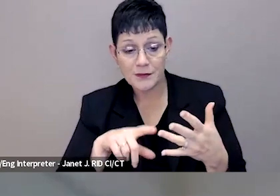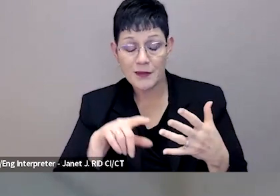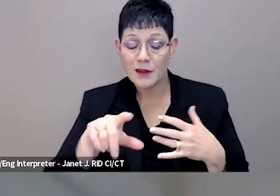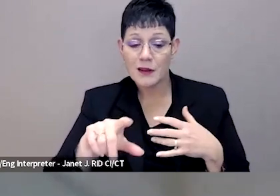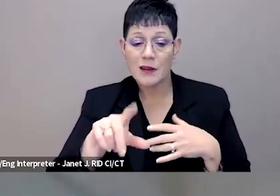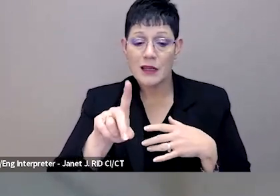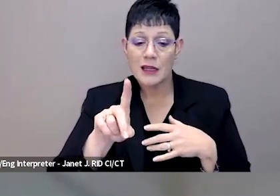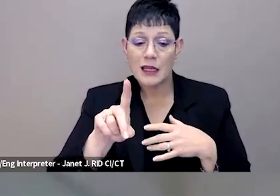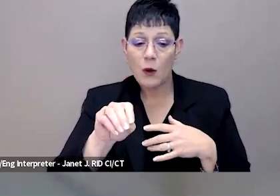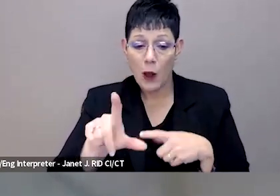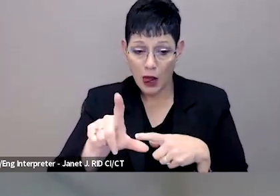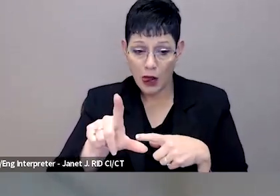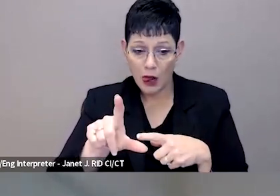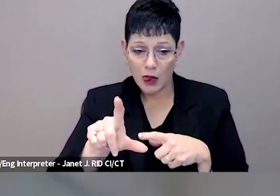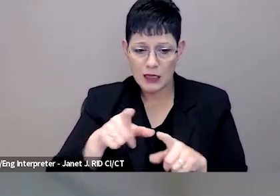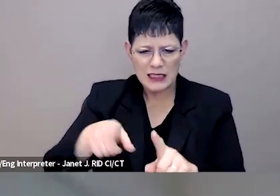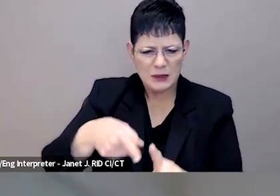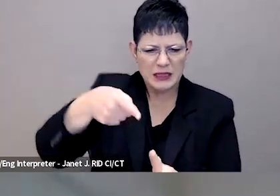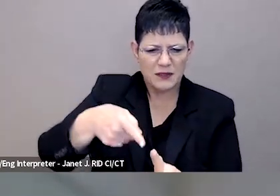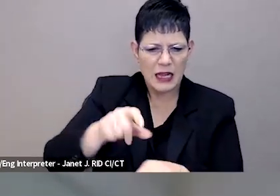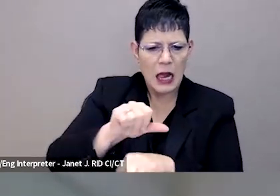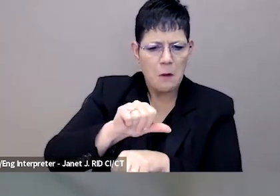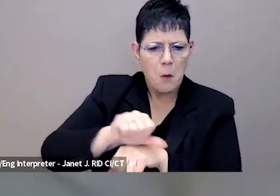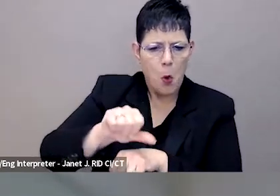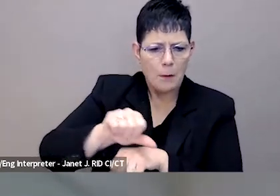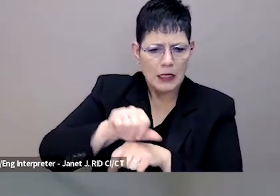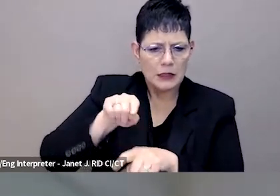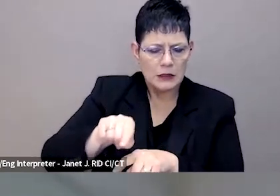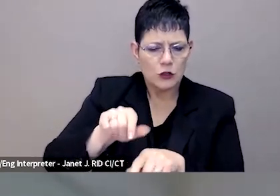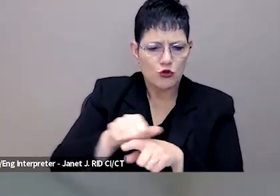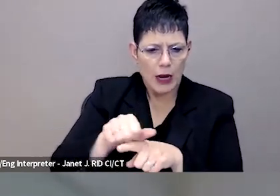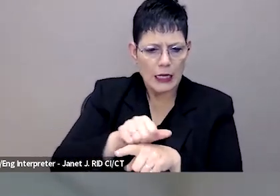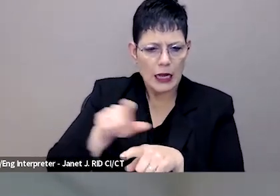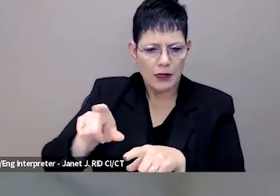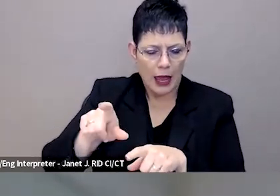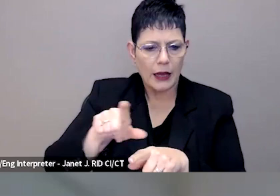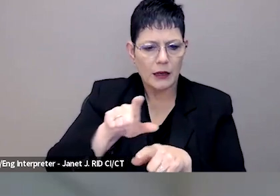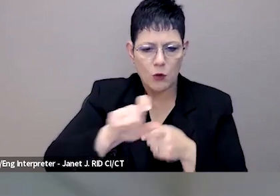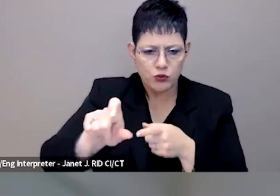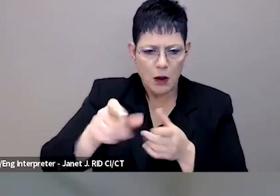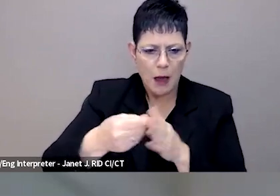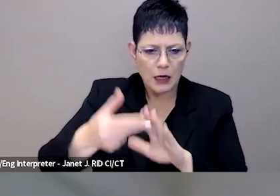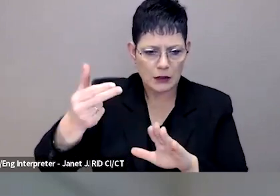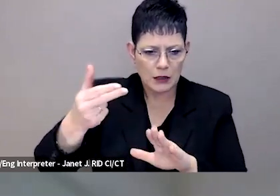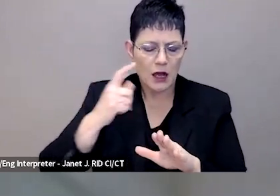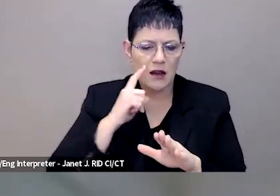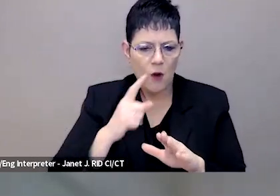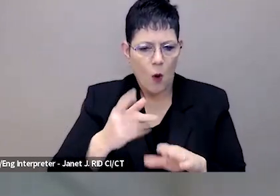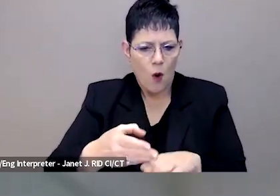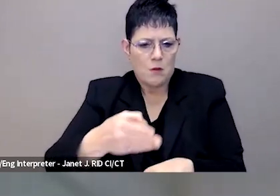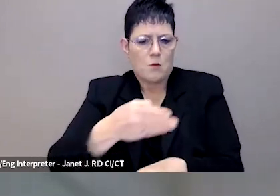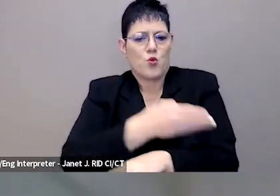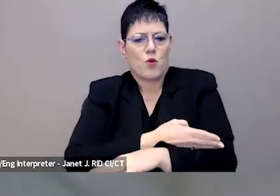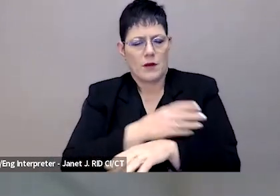the Department of Labor has earmarked grant funding to improve job quality in key sectors,